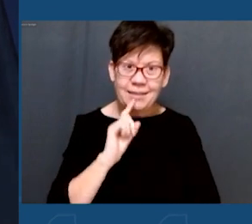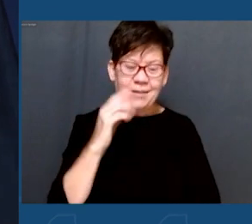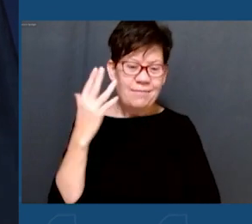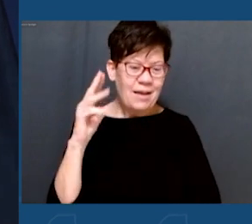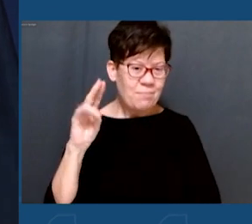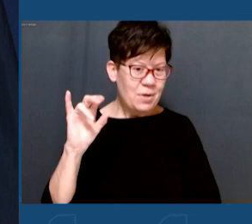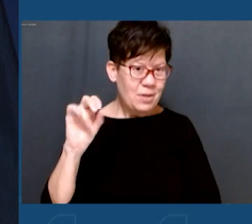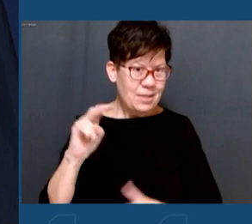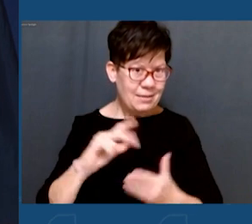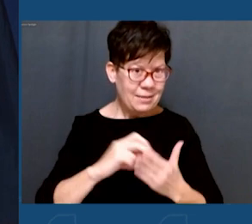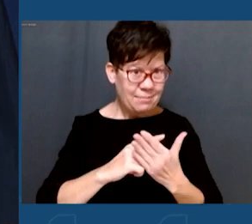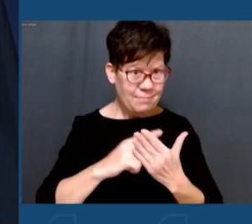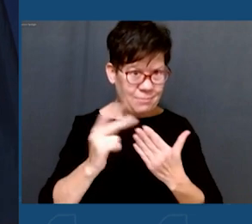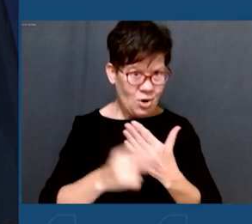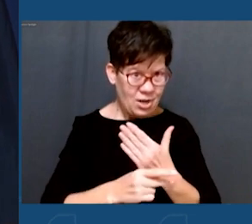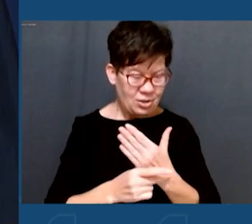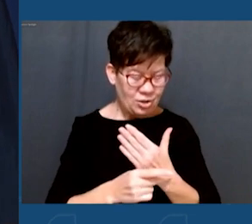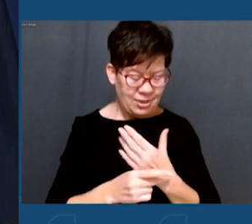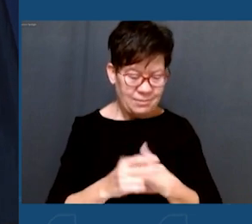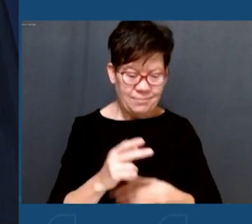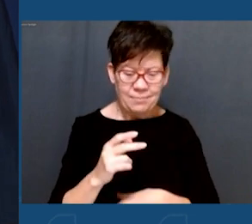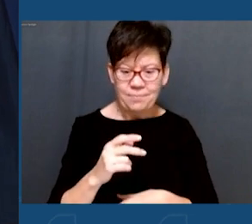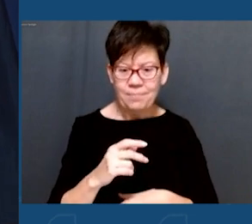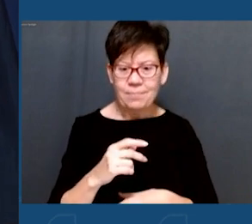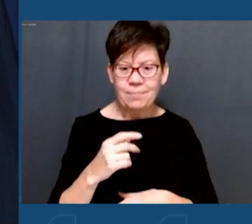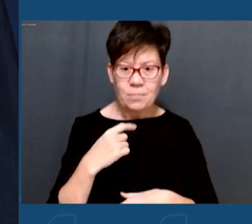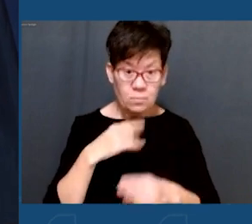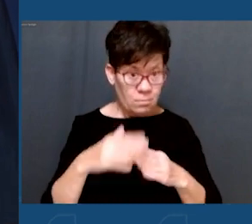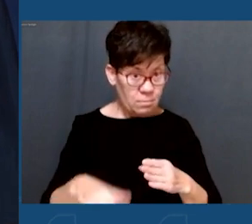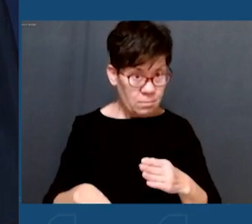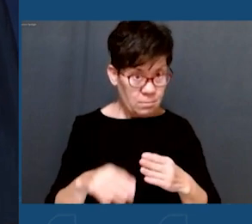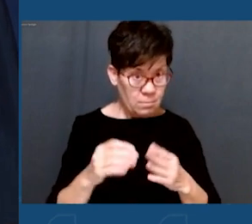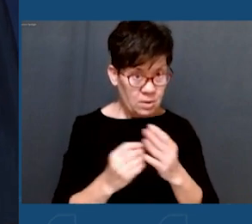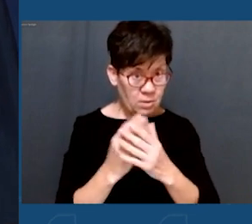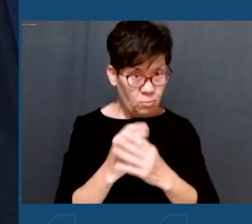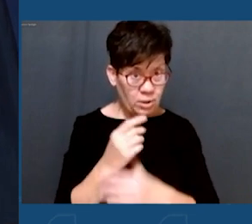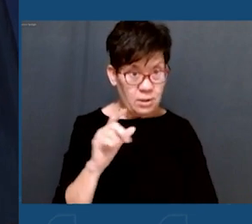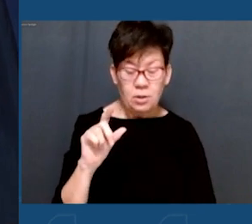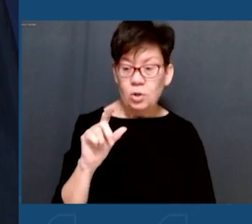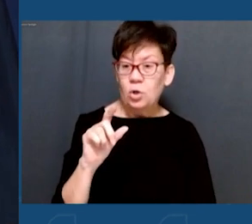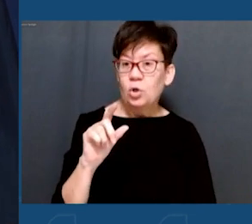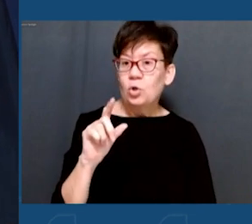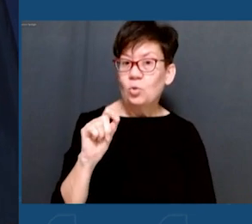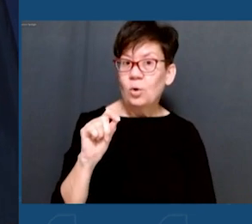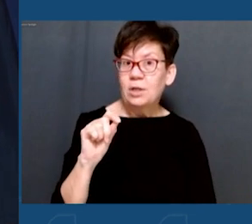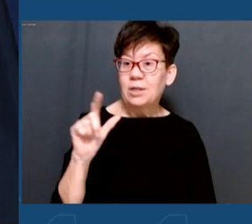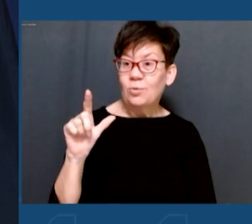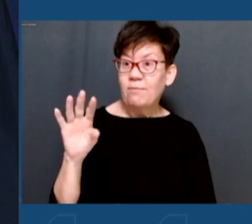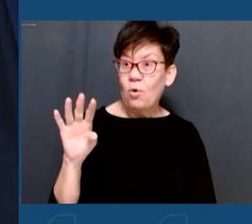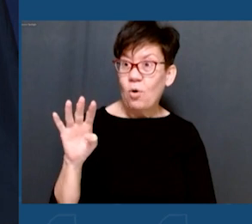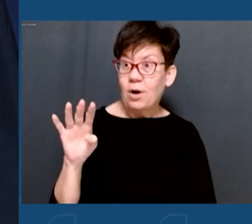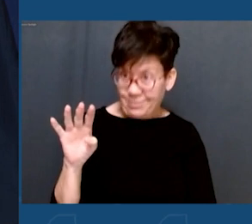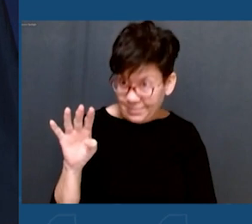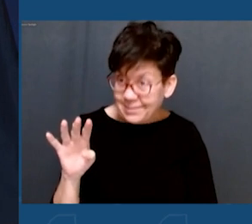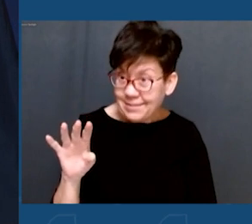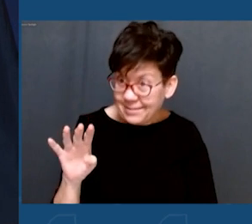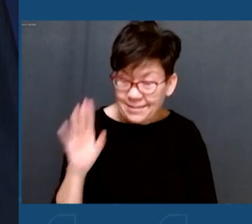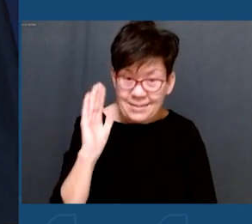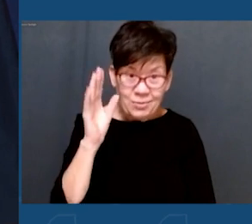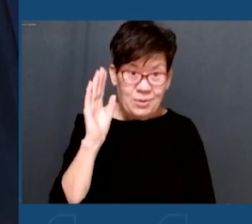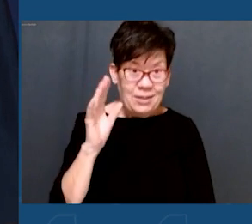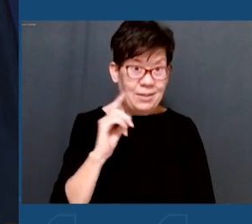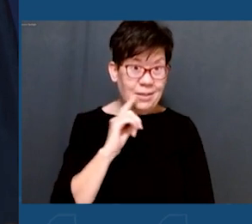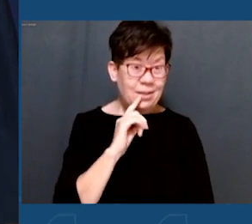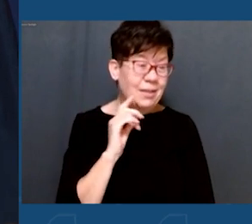it quickly. We're going to have this project completed by spring of 2024 because it's not doing a lot of good for this region and this community